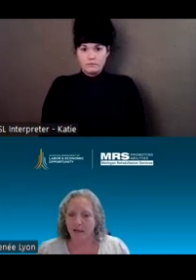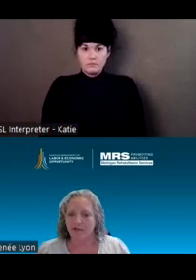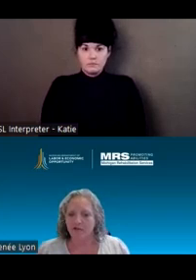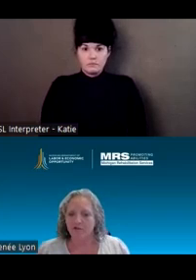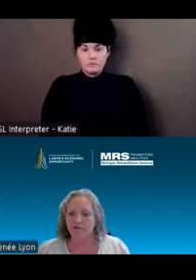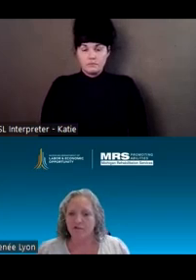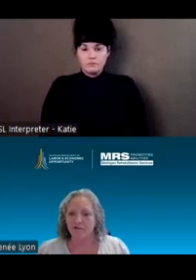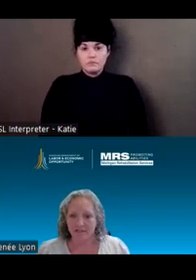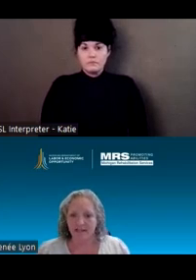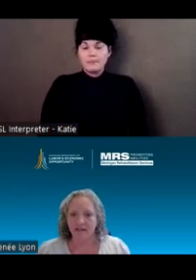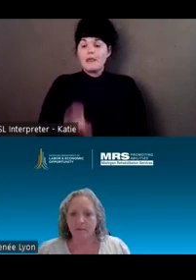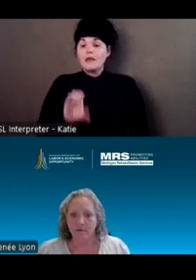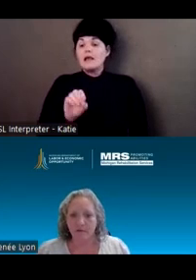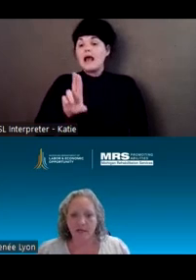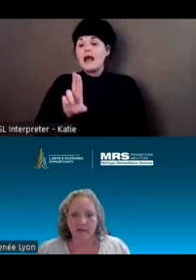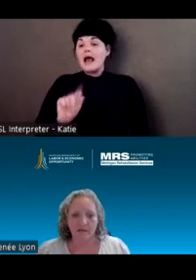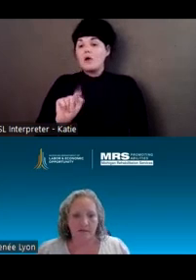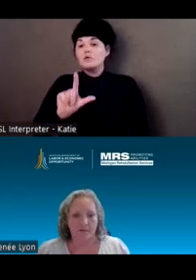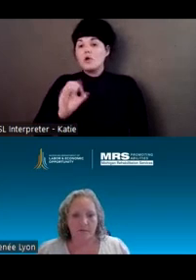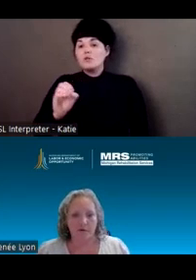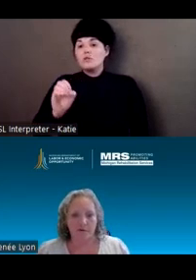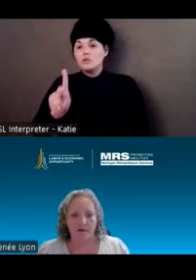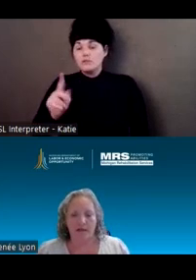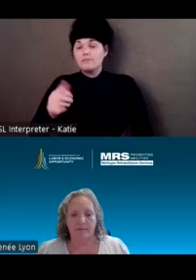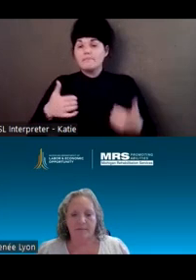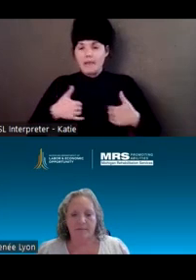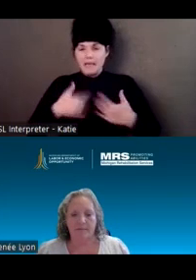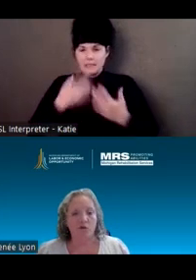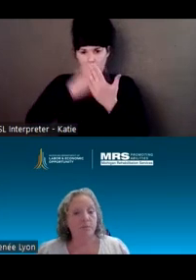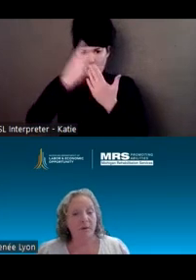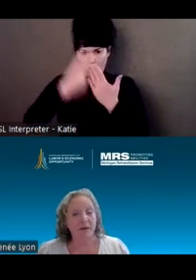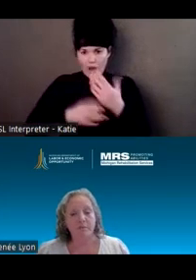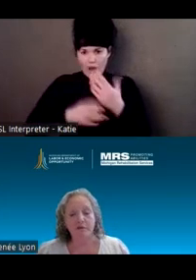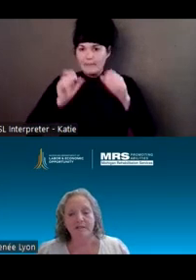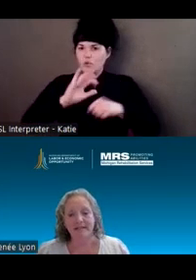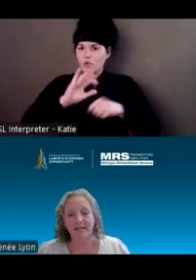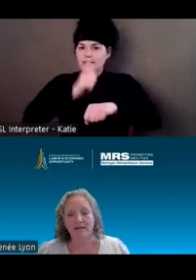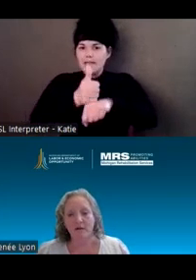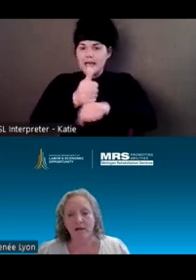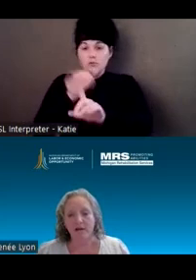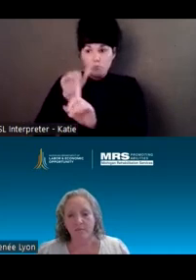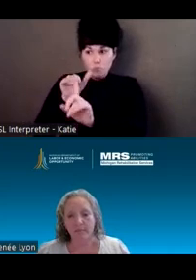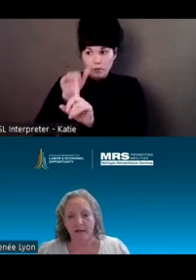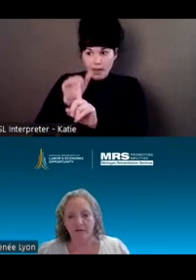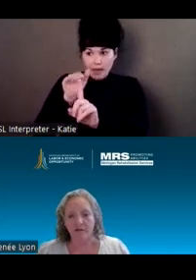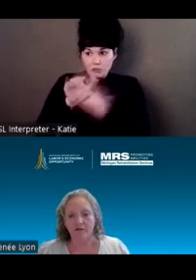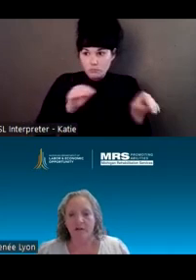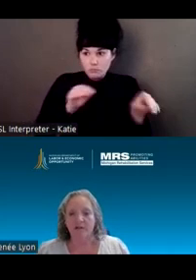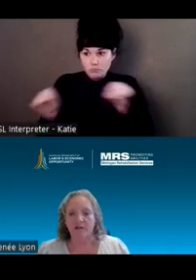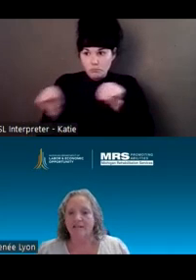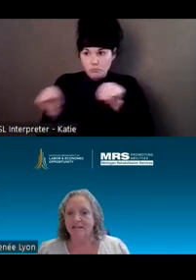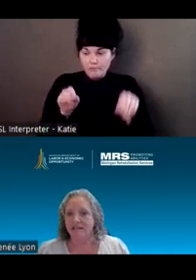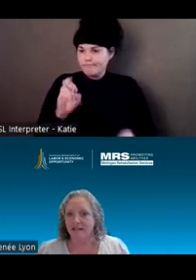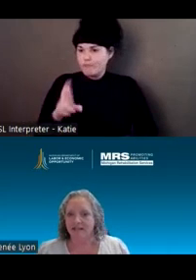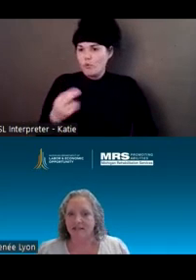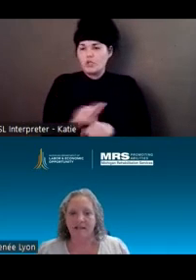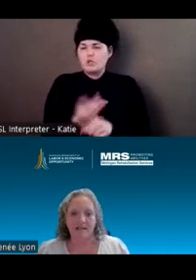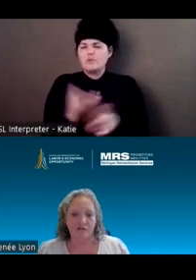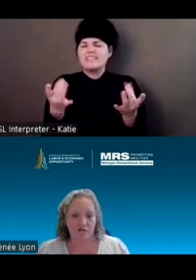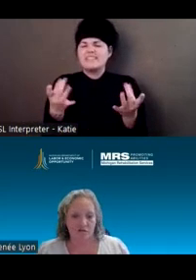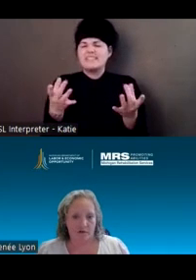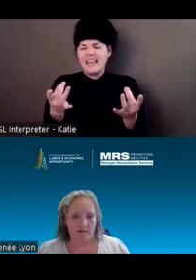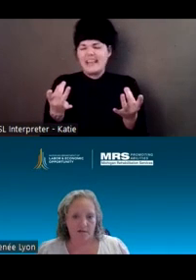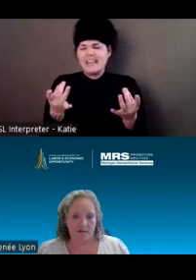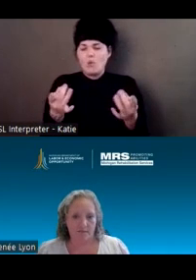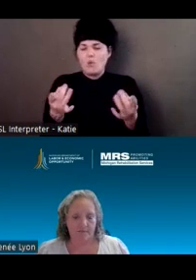set reminders to stand periodically throughout your day. You could even put a sticky note on your monitor to stand